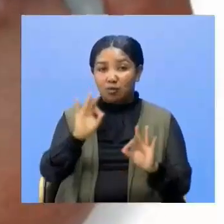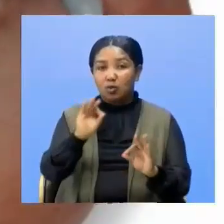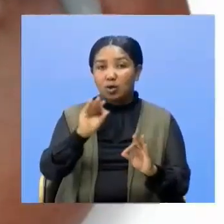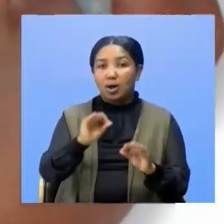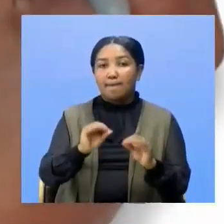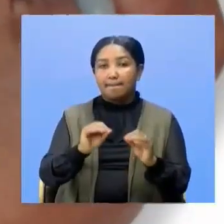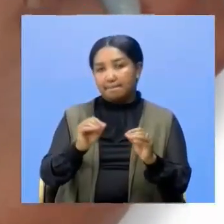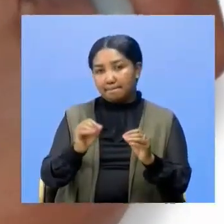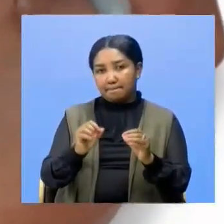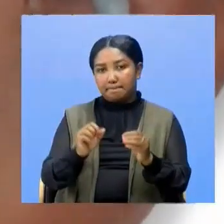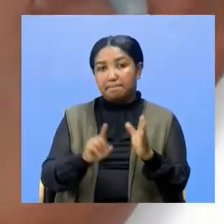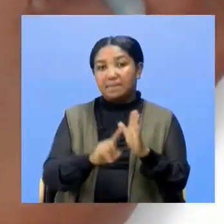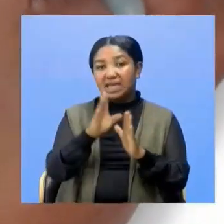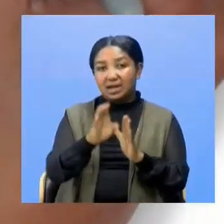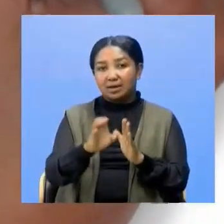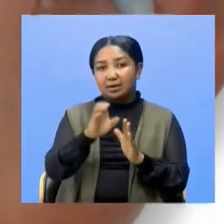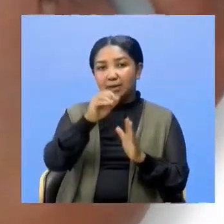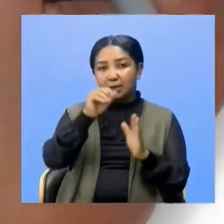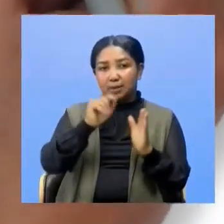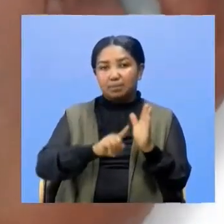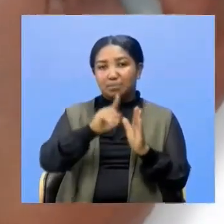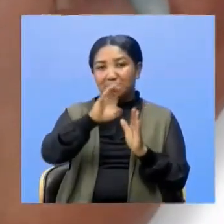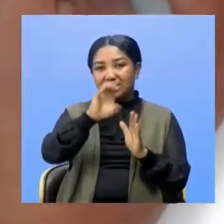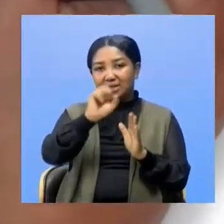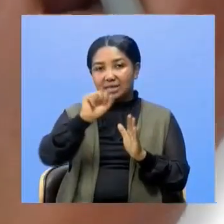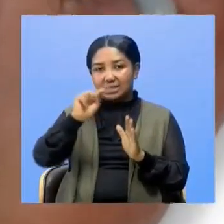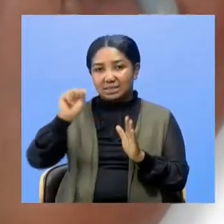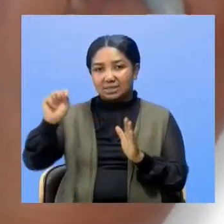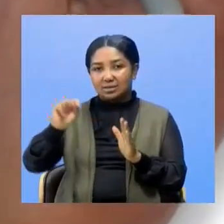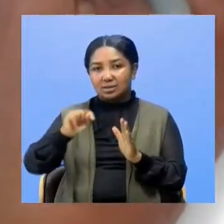it become what? Biggest.